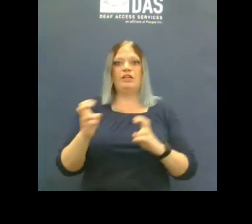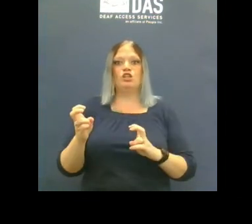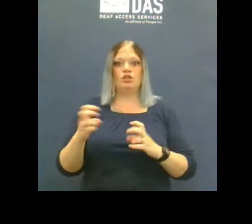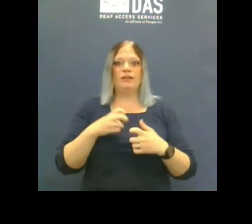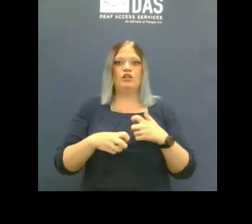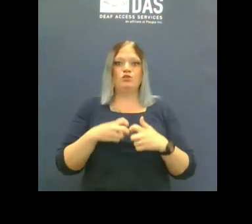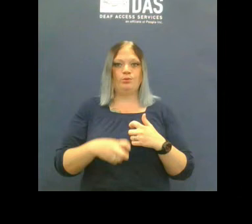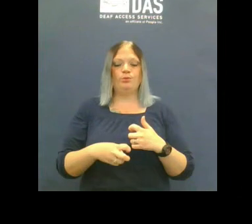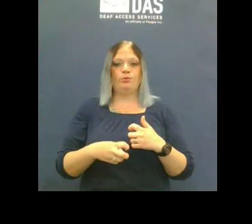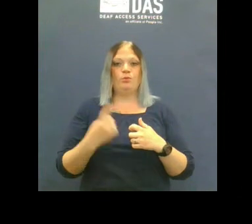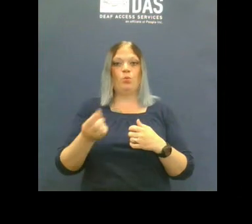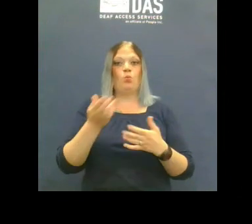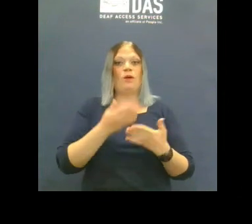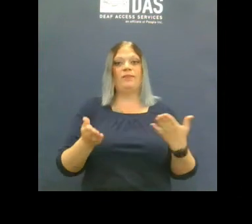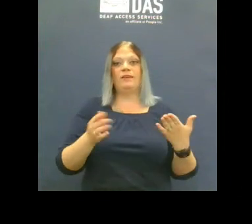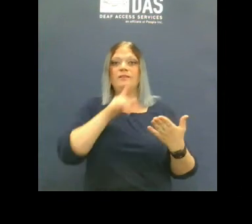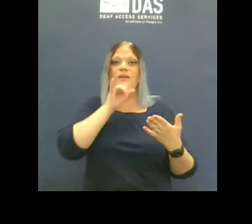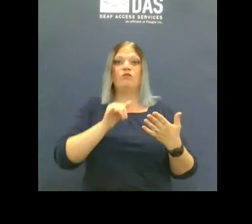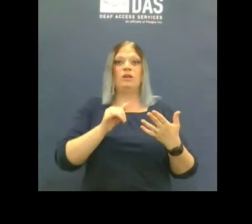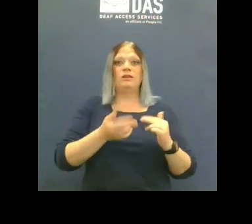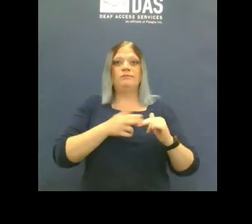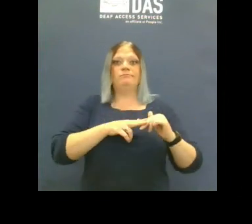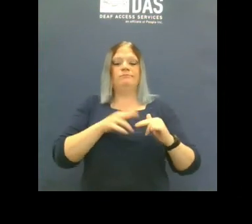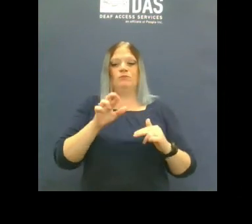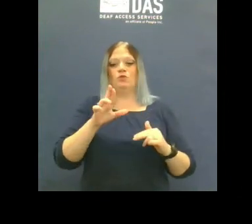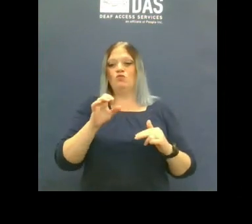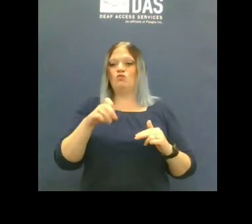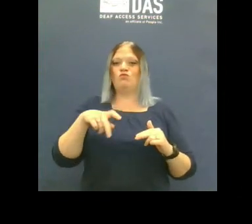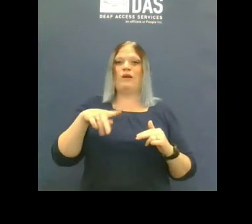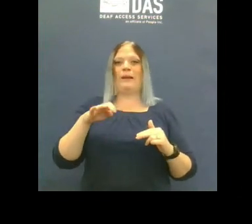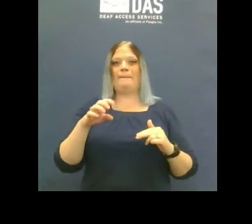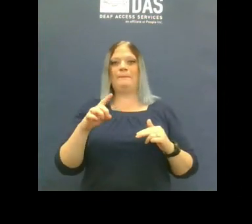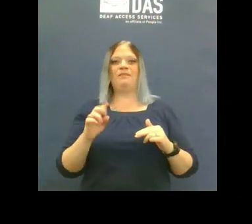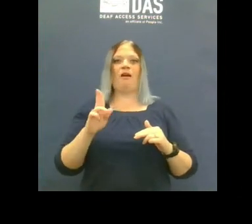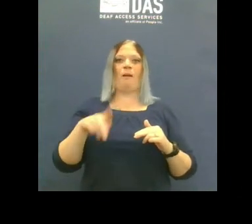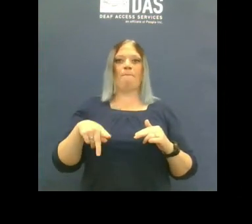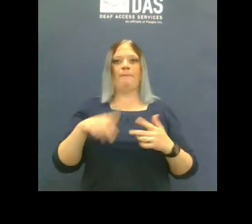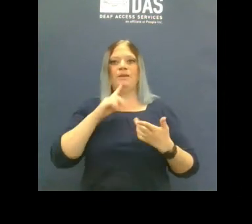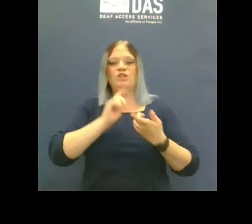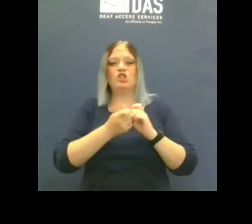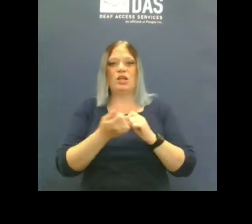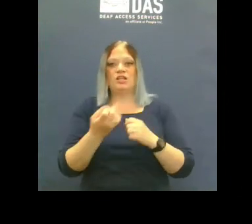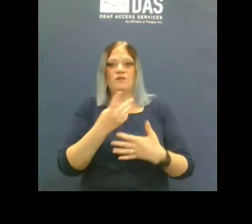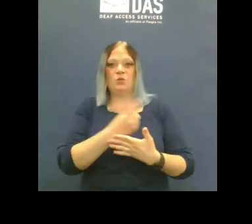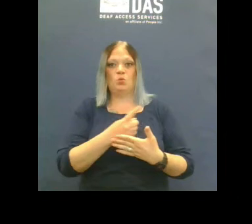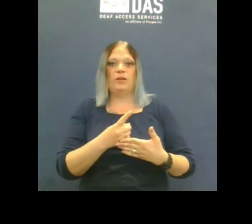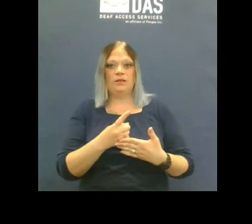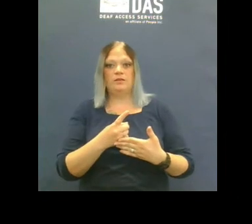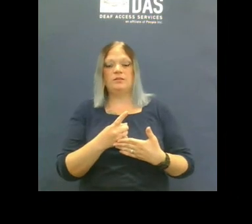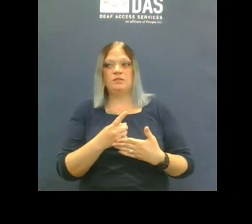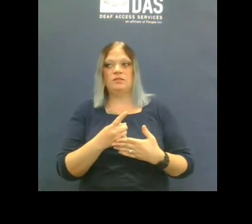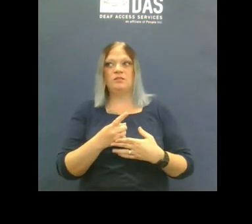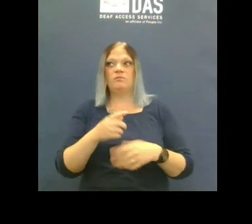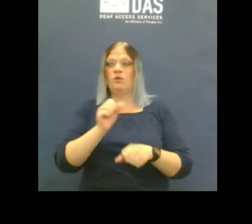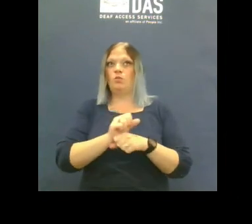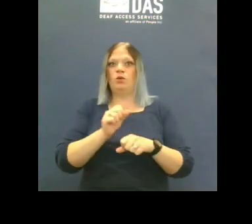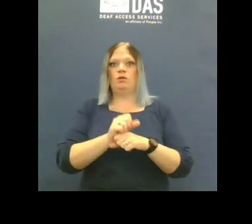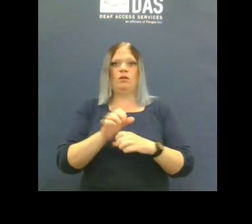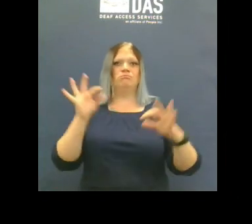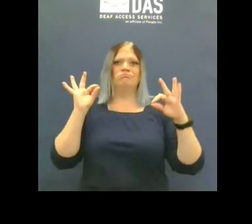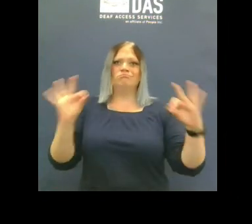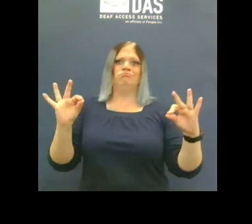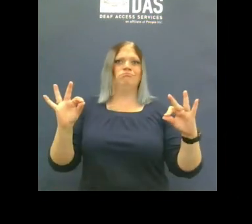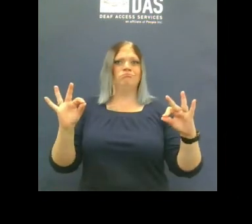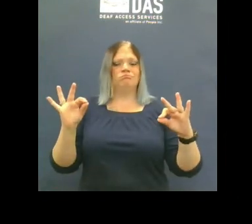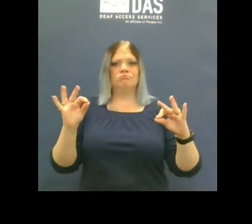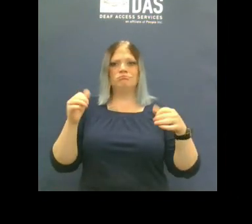And one of the things that kind of ramped up and changed over the last couple of weeks and has been working absolutely phenomenally